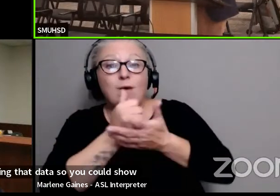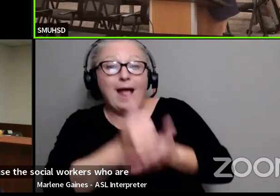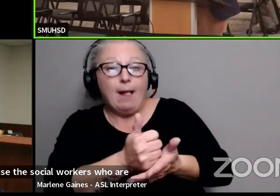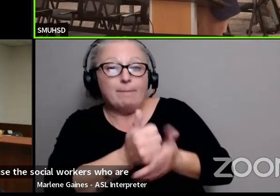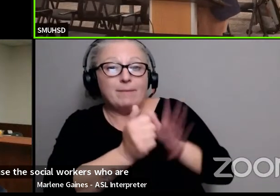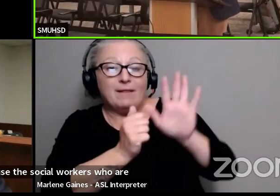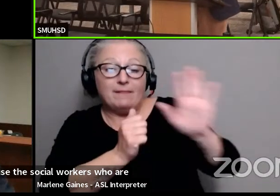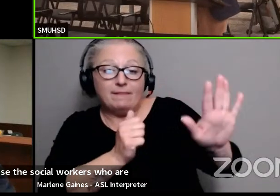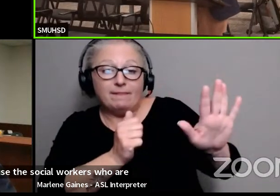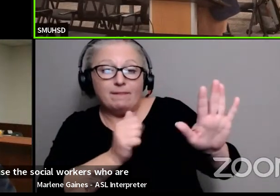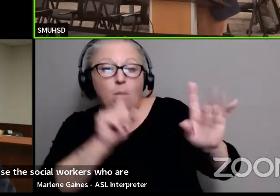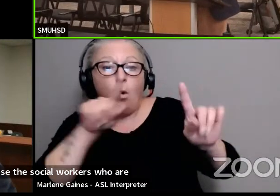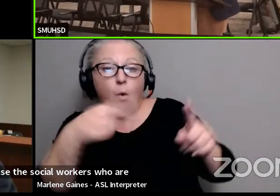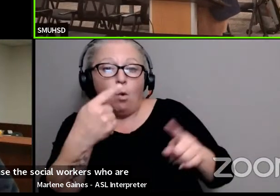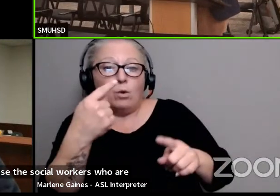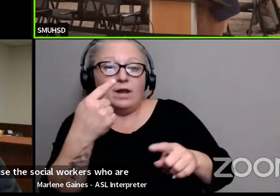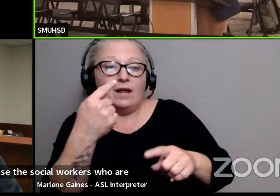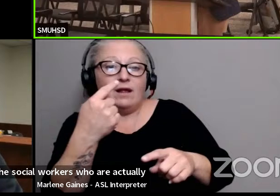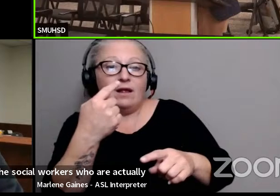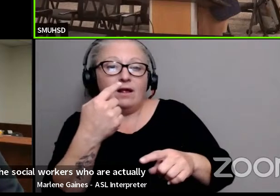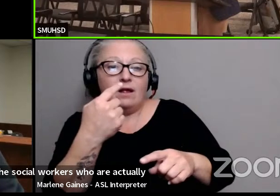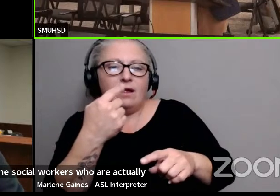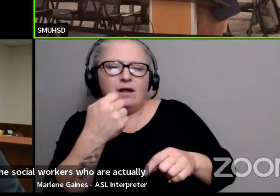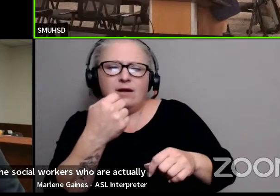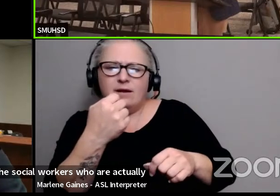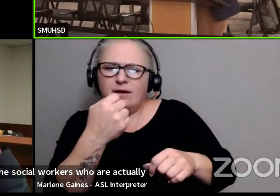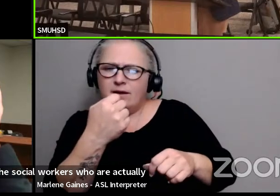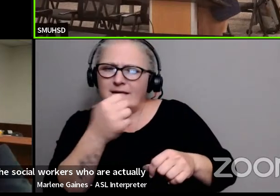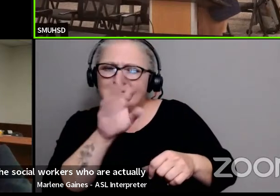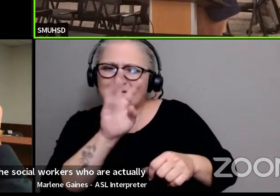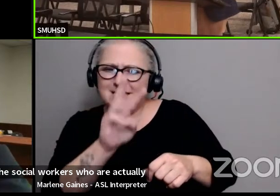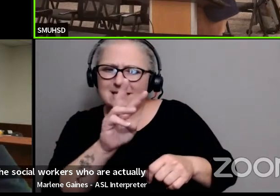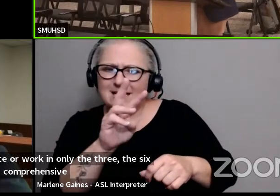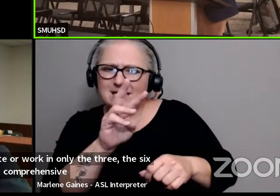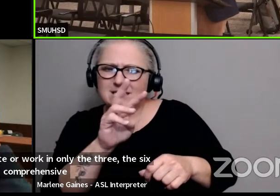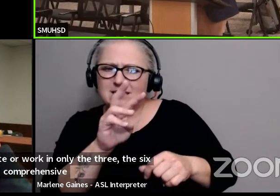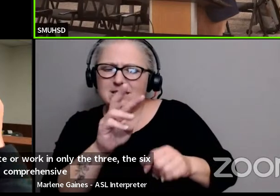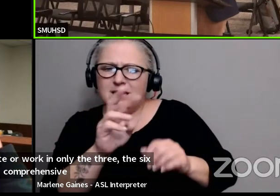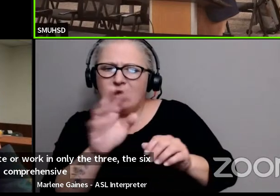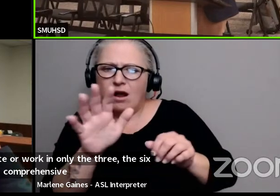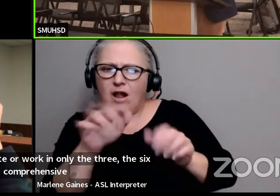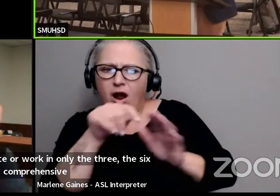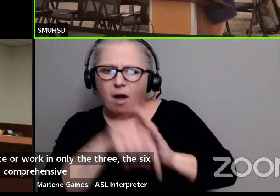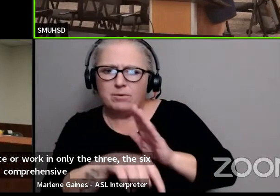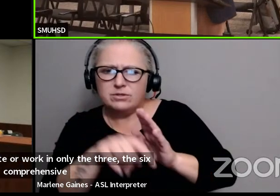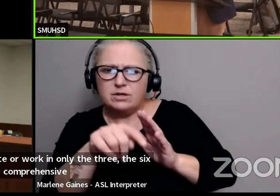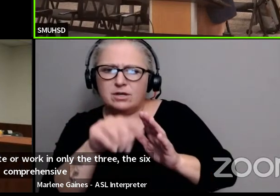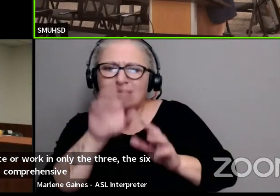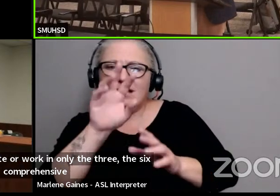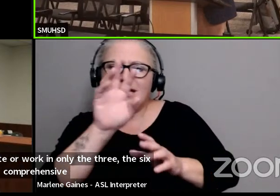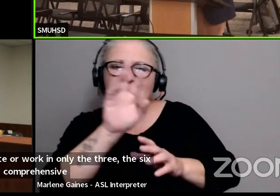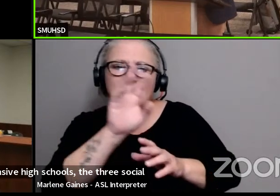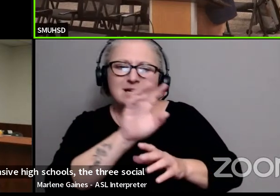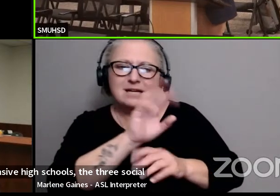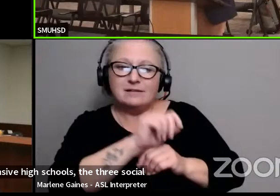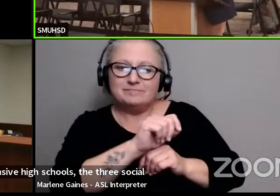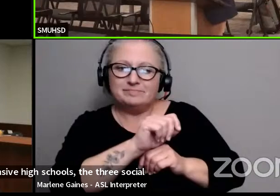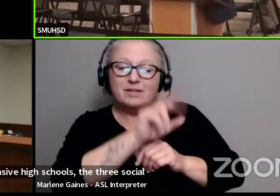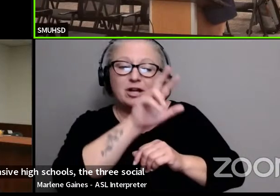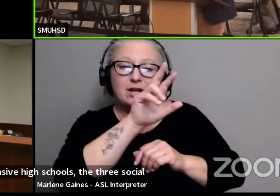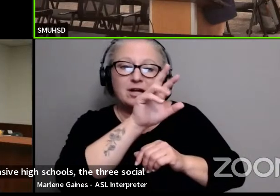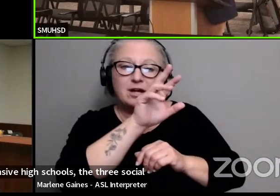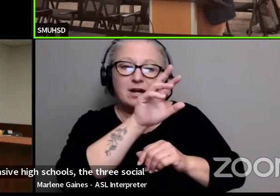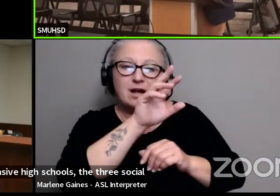precipitate are work at only the six comprehensive high schools. The 3 social workers work at the 6 comprehensive. So that's why